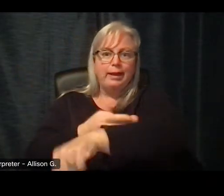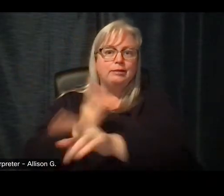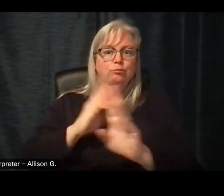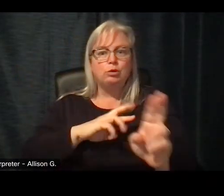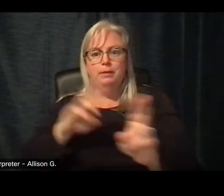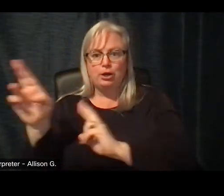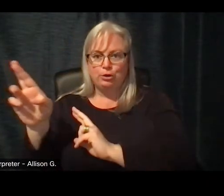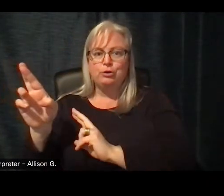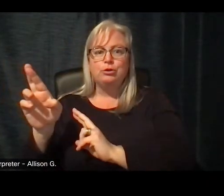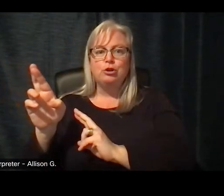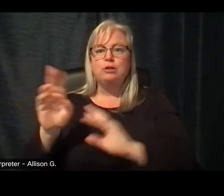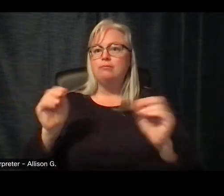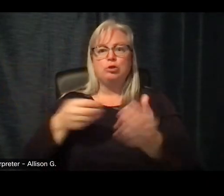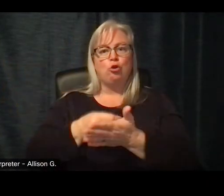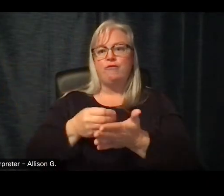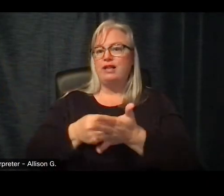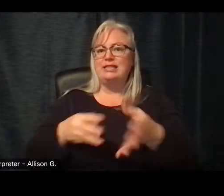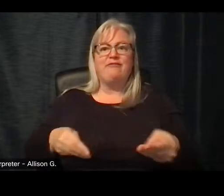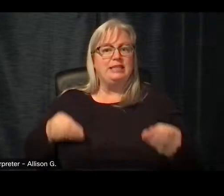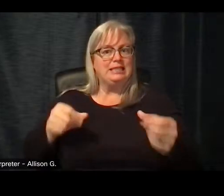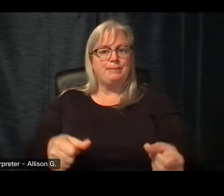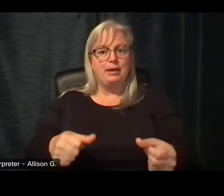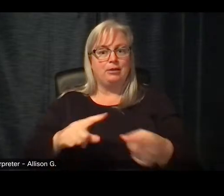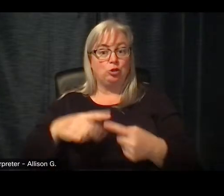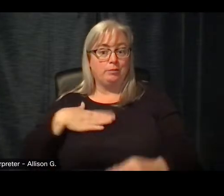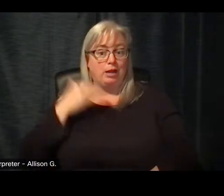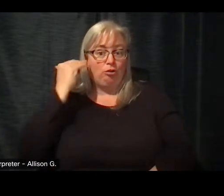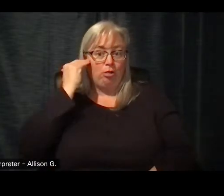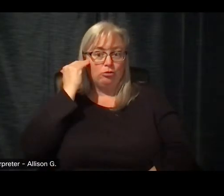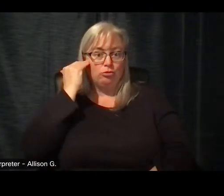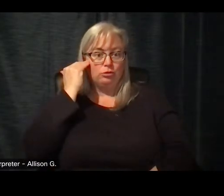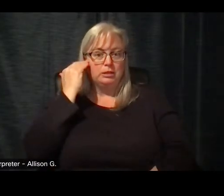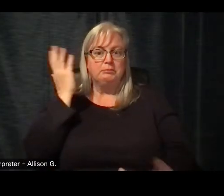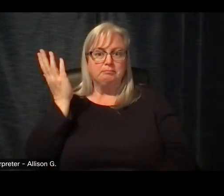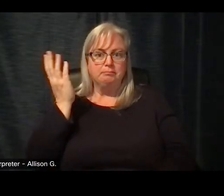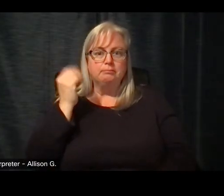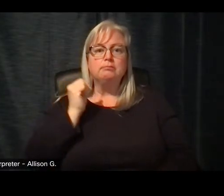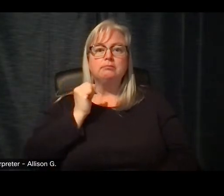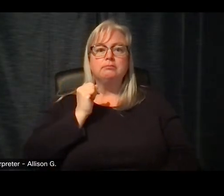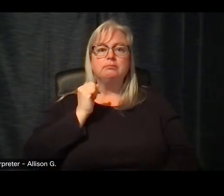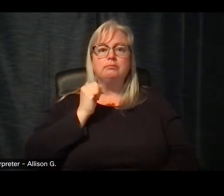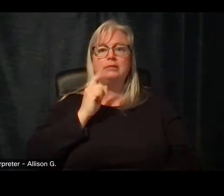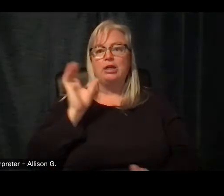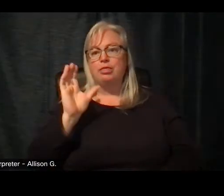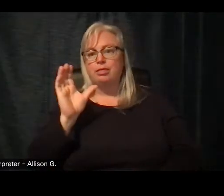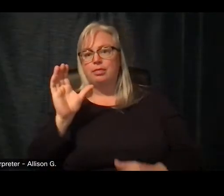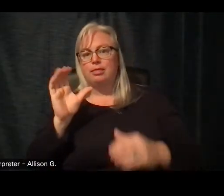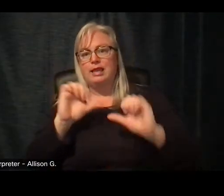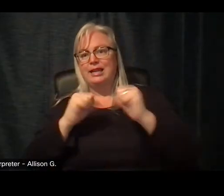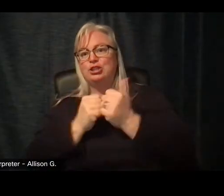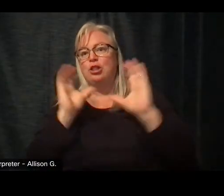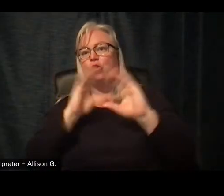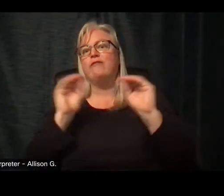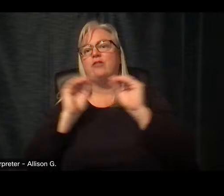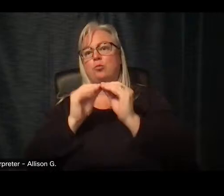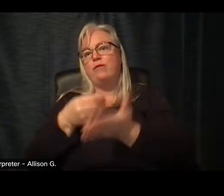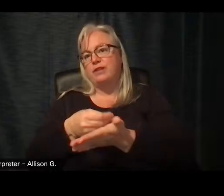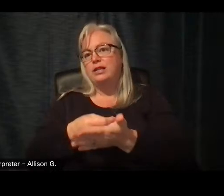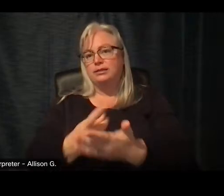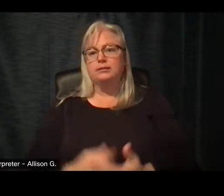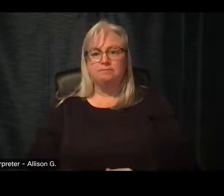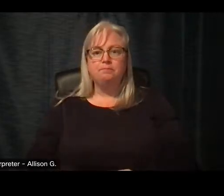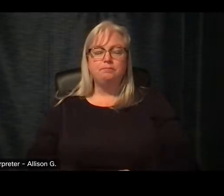that. No funds have been spent, as to my knowledge. They're looking for those funds.